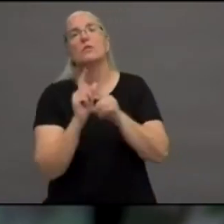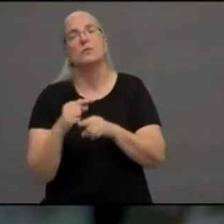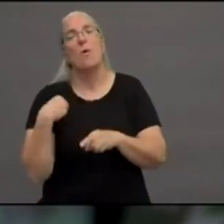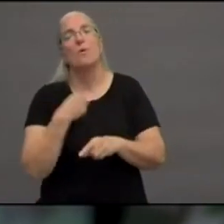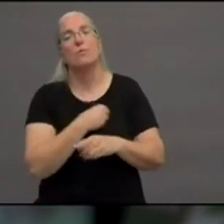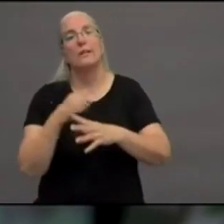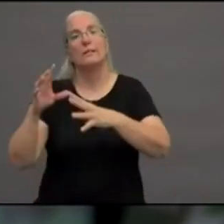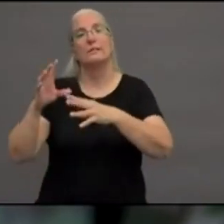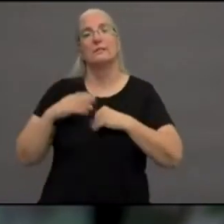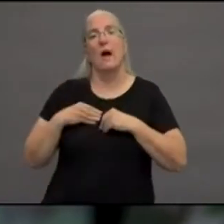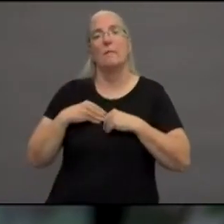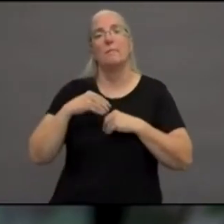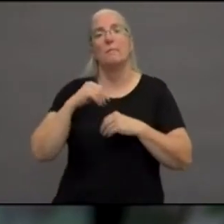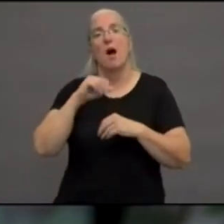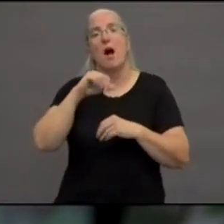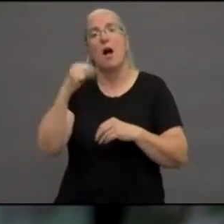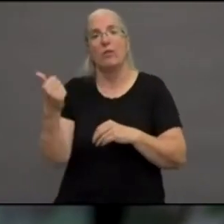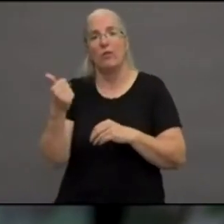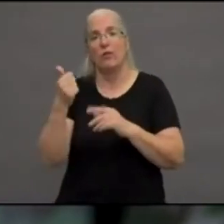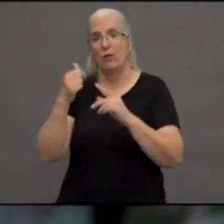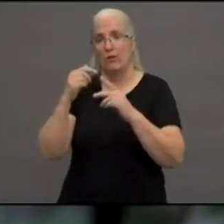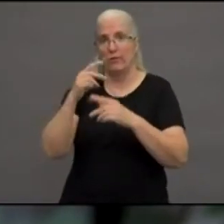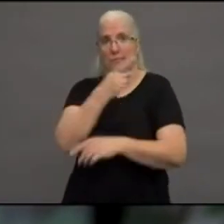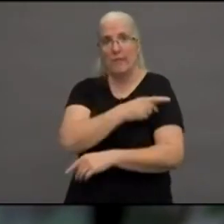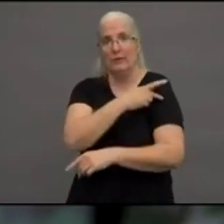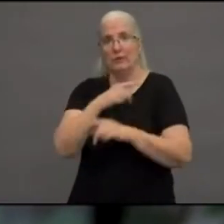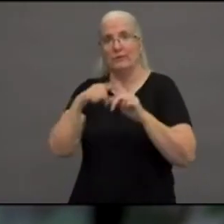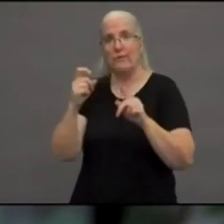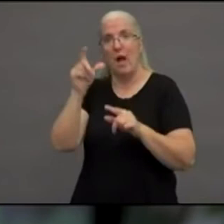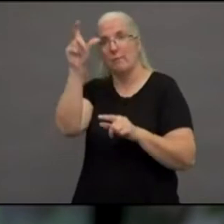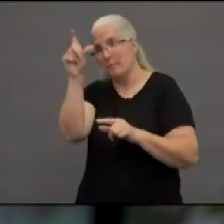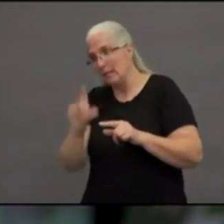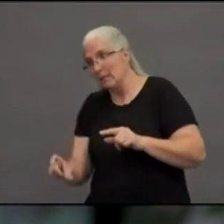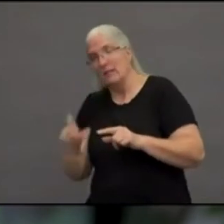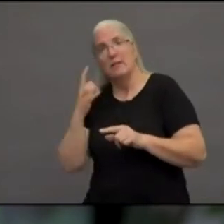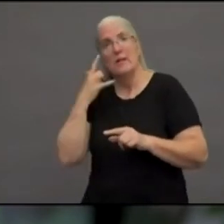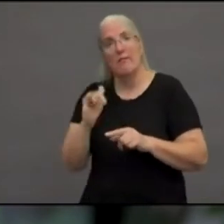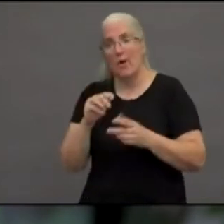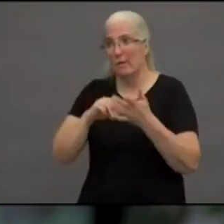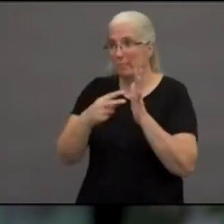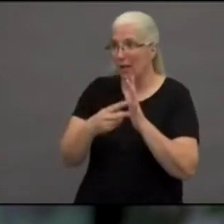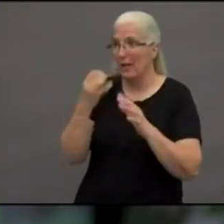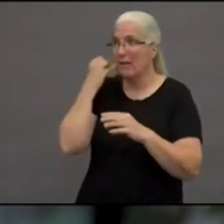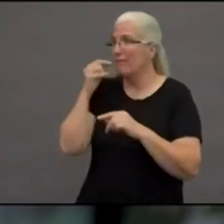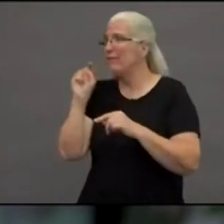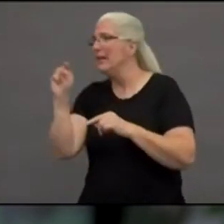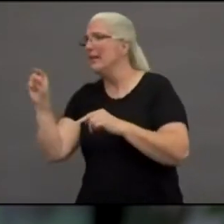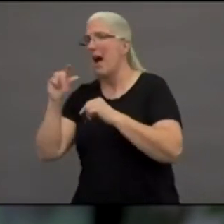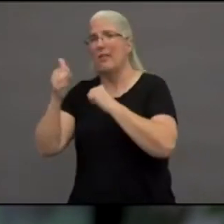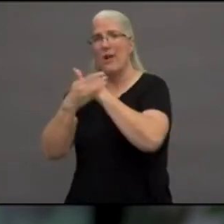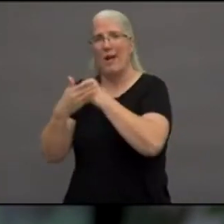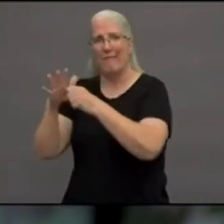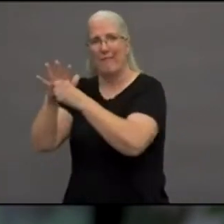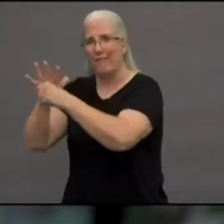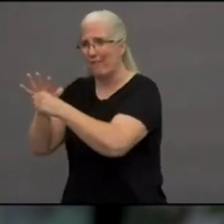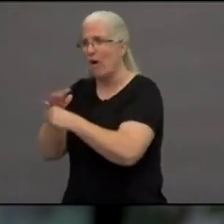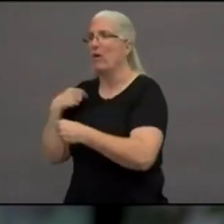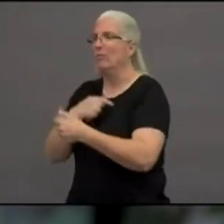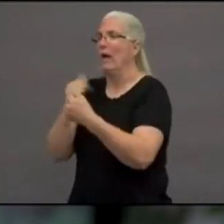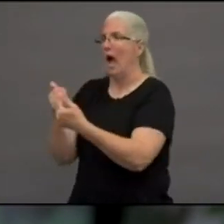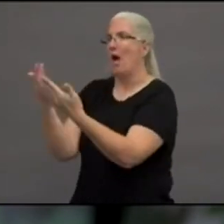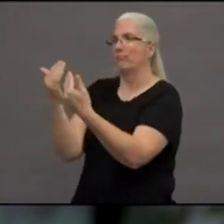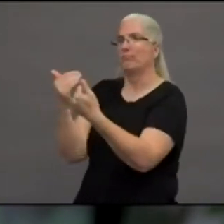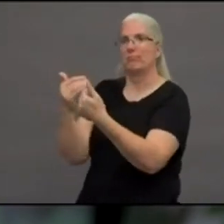state is overwhelmed and does not have enough ICU beds, we do have capacity, and we would help out our surrounding counties